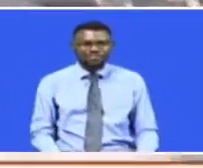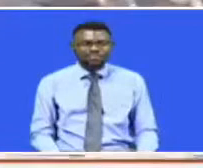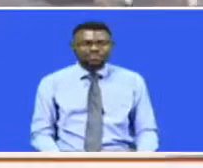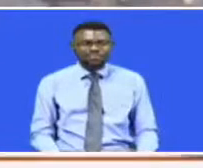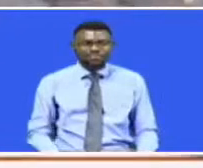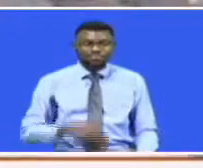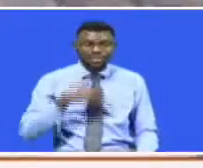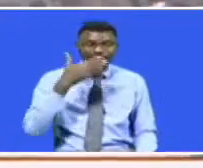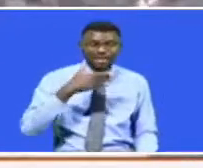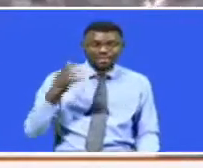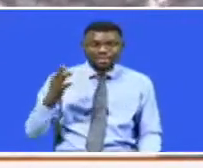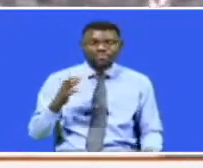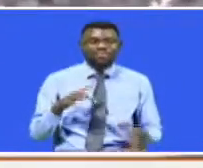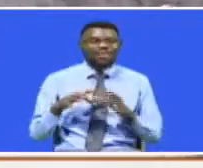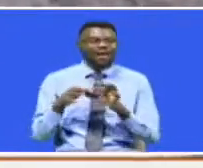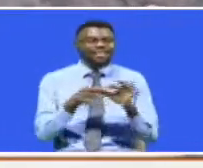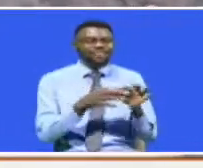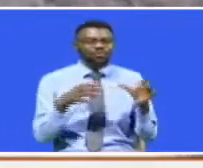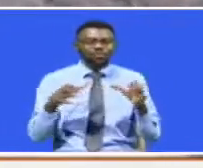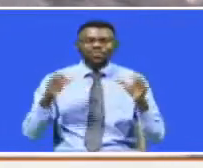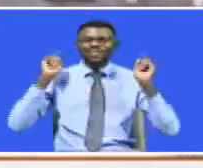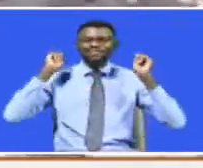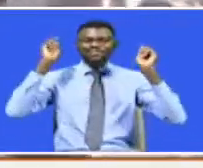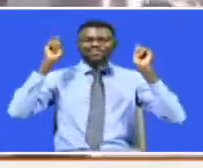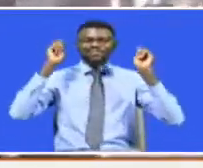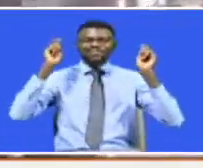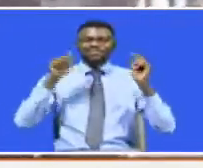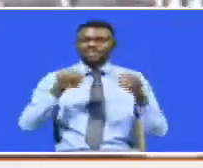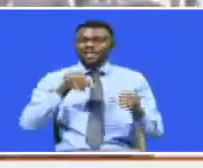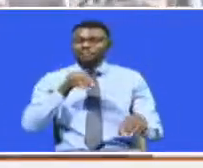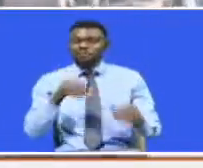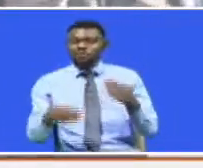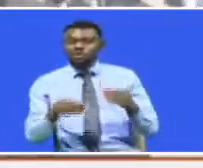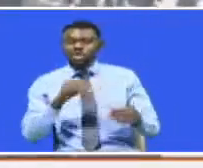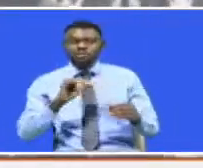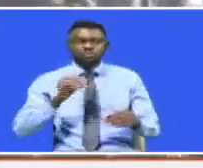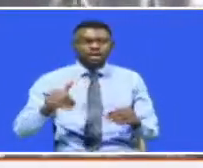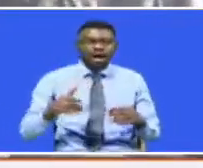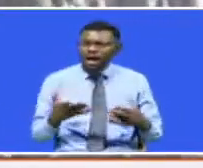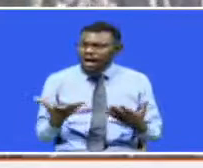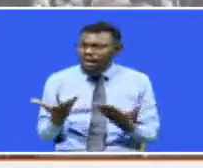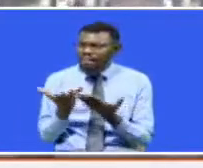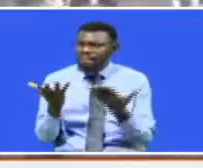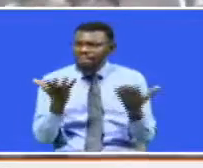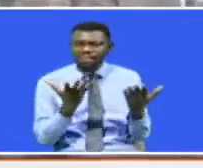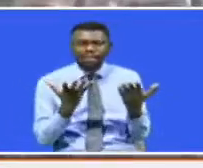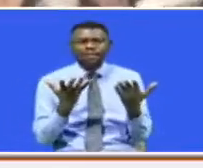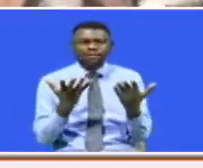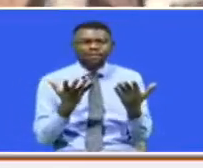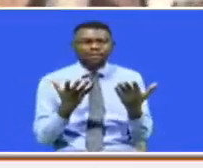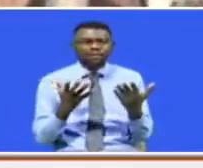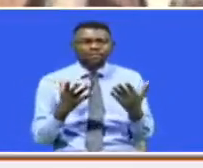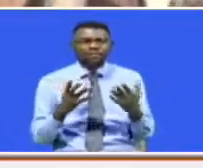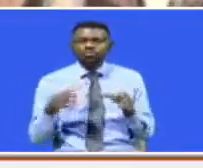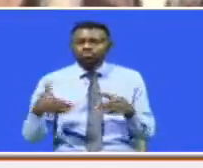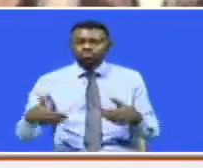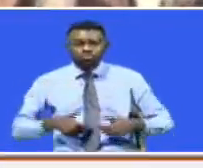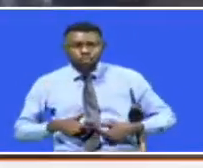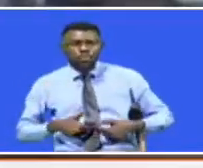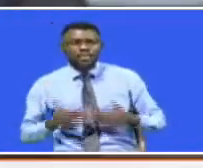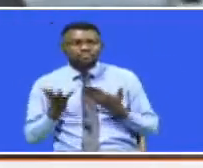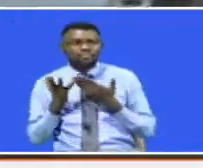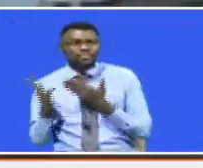Day 3 of Azimio anti-government protests in Busia. Running battles between the jobless corner youths and